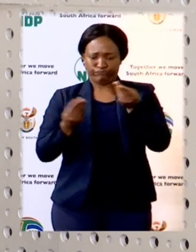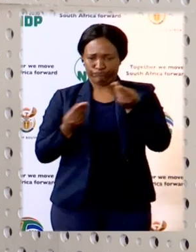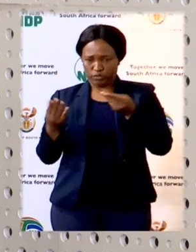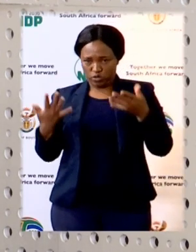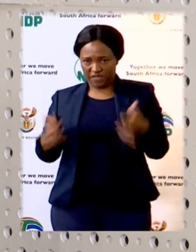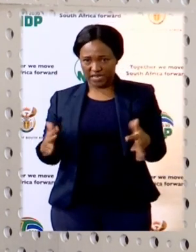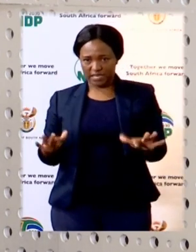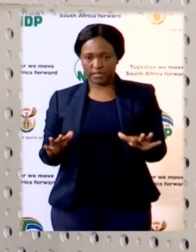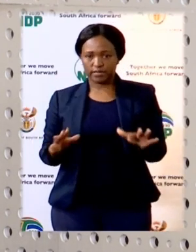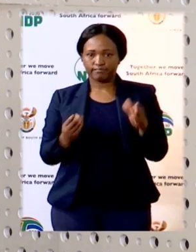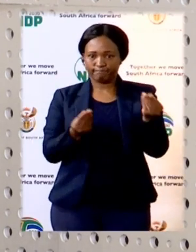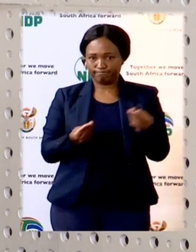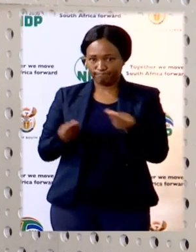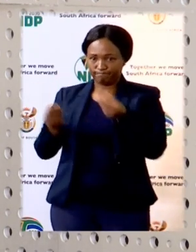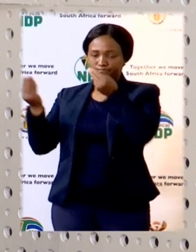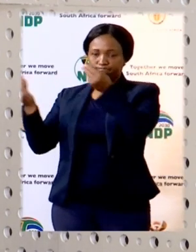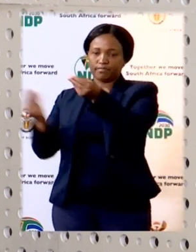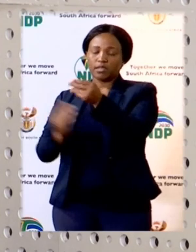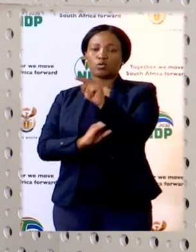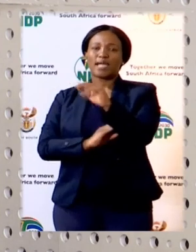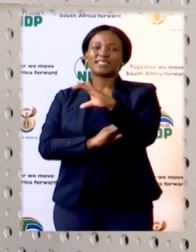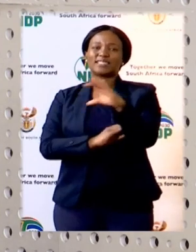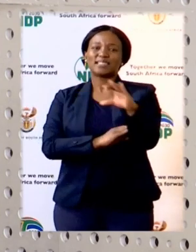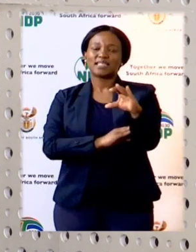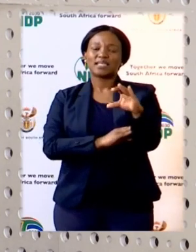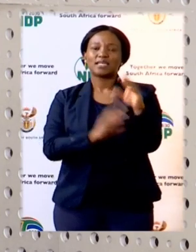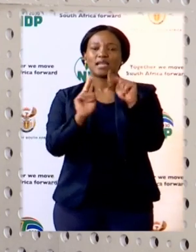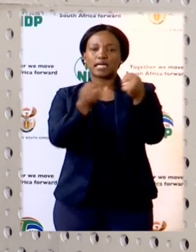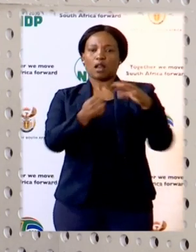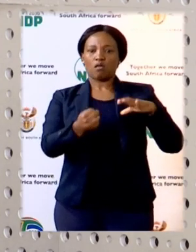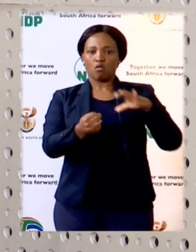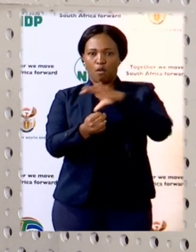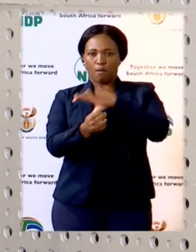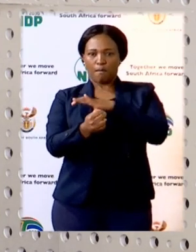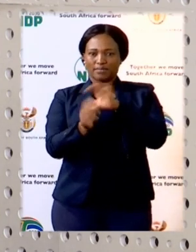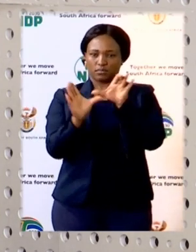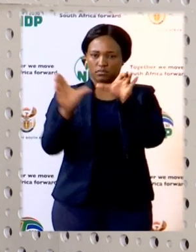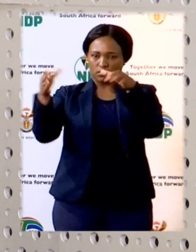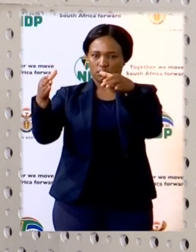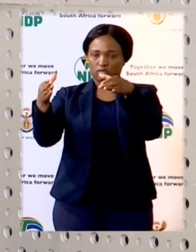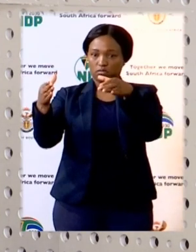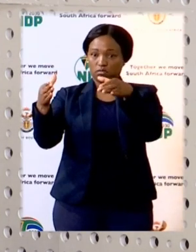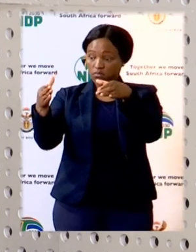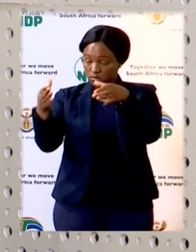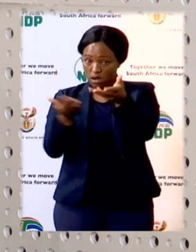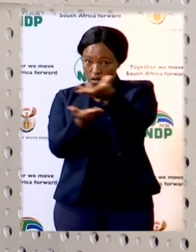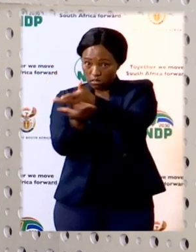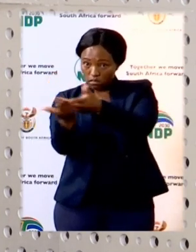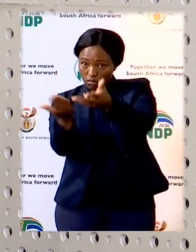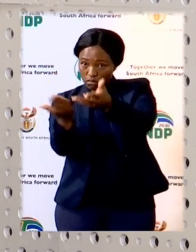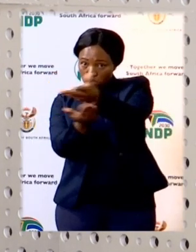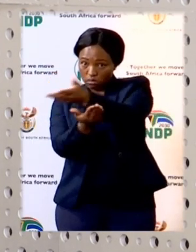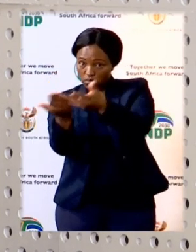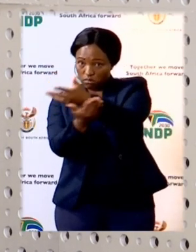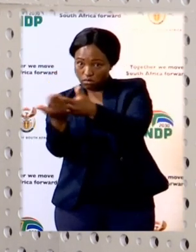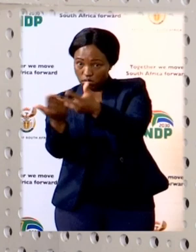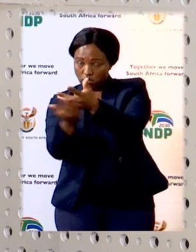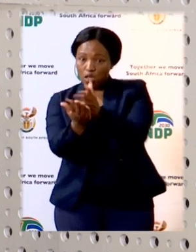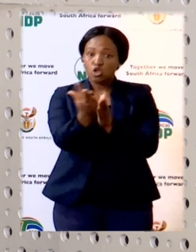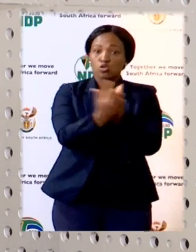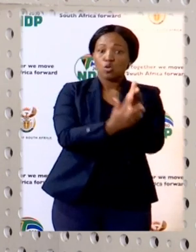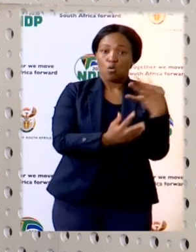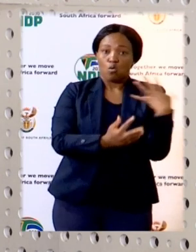done, presented to NCC, NCC processed it, then through Minister Mthembu, a